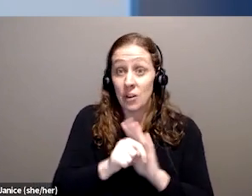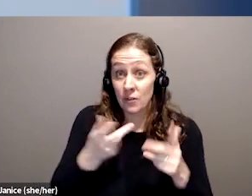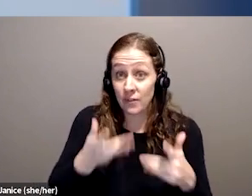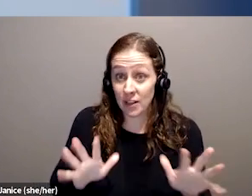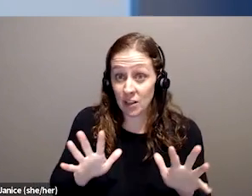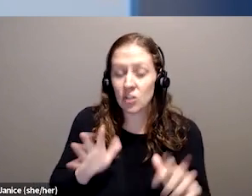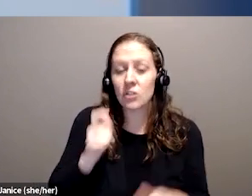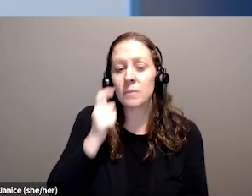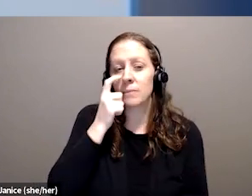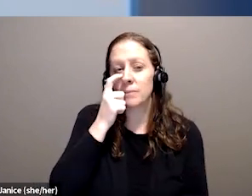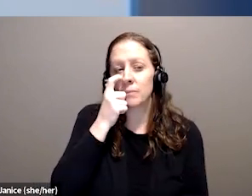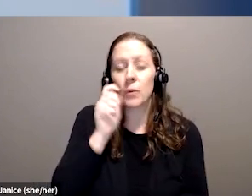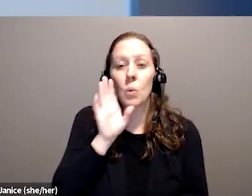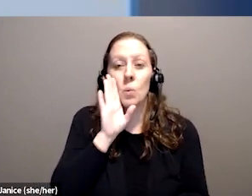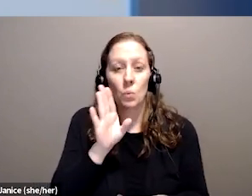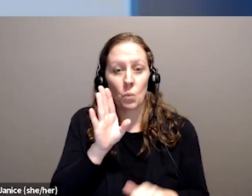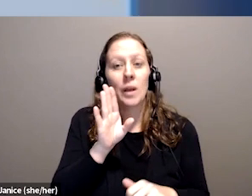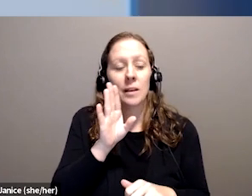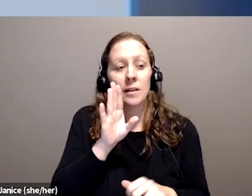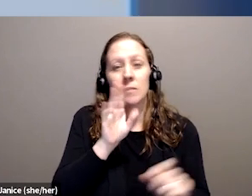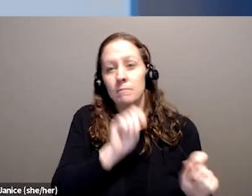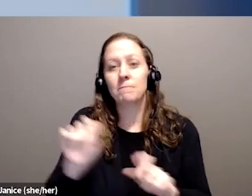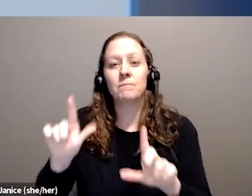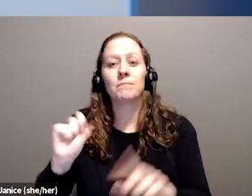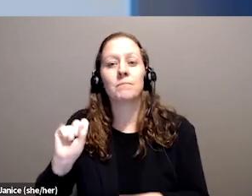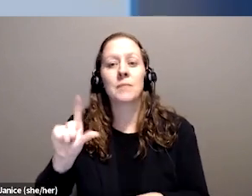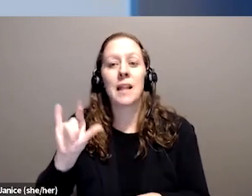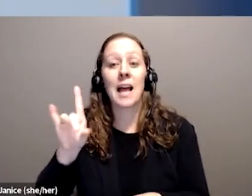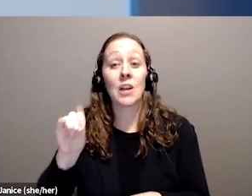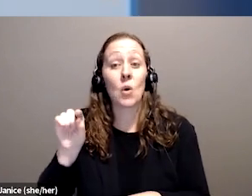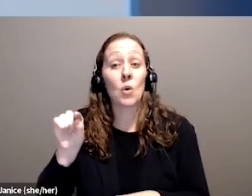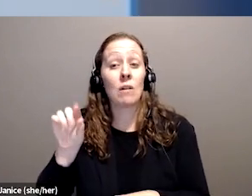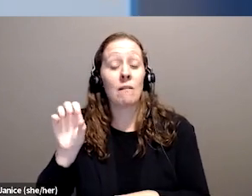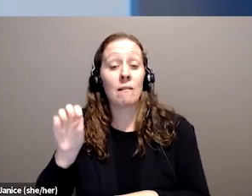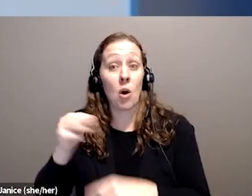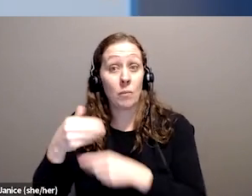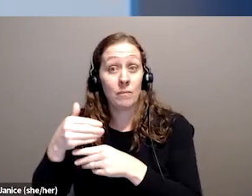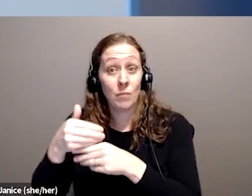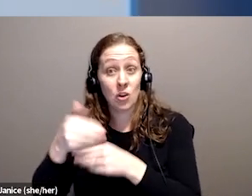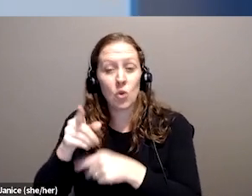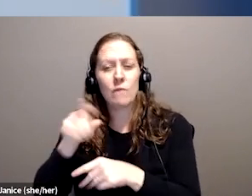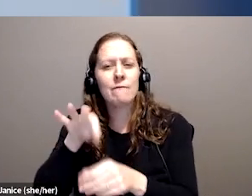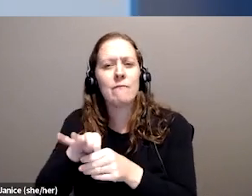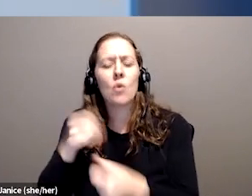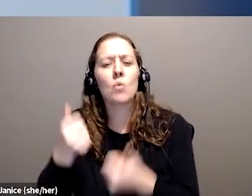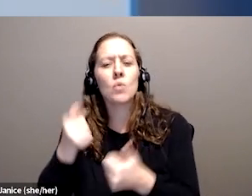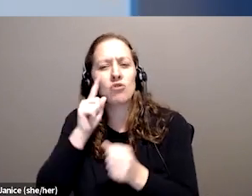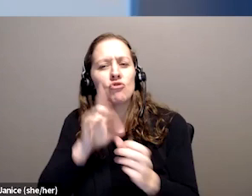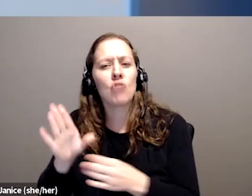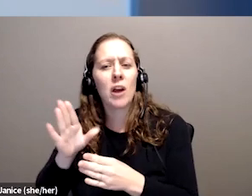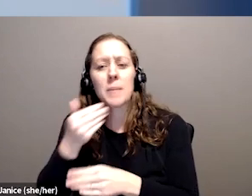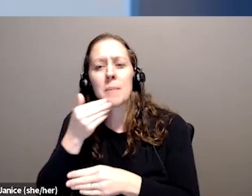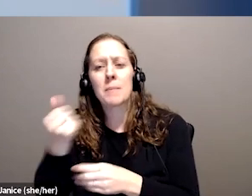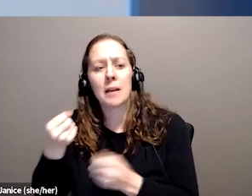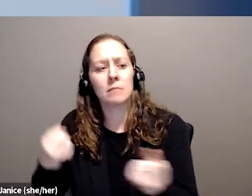we'll proceed to the Slido window, which will allow you to vote on which strategies you think will be most effective to support